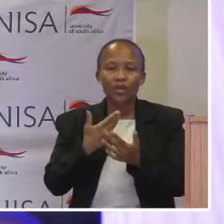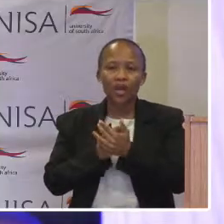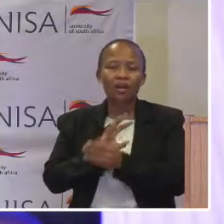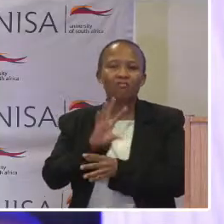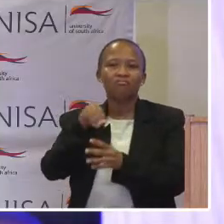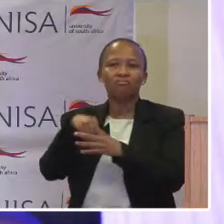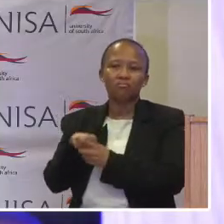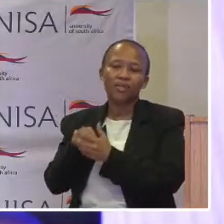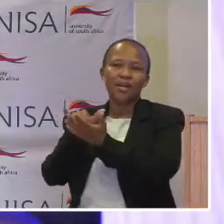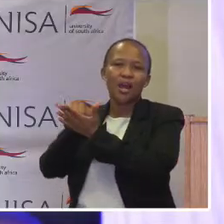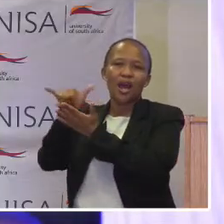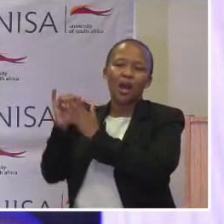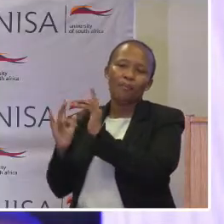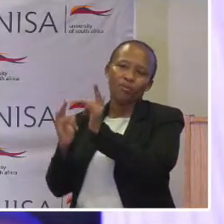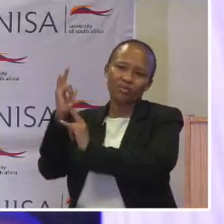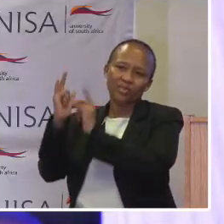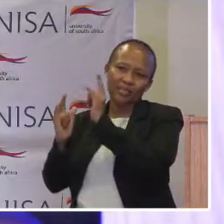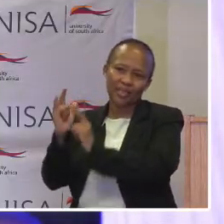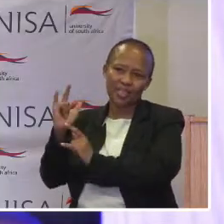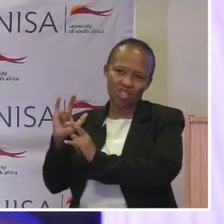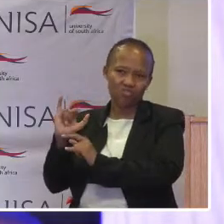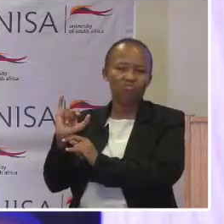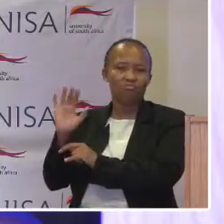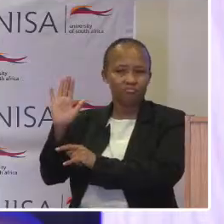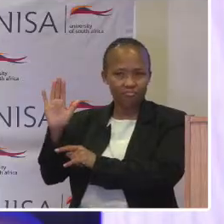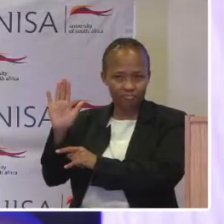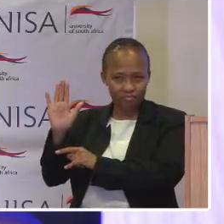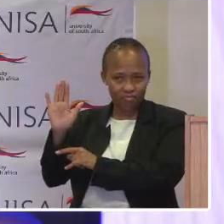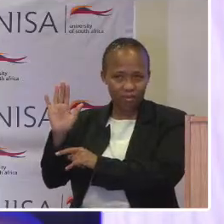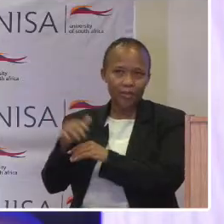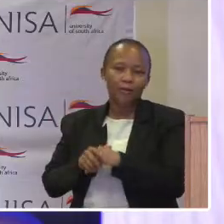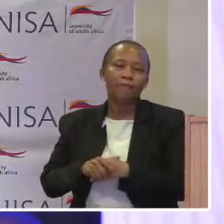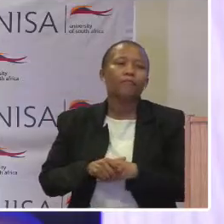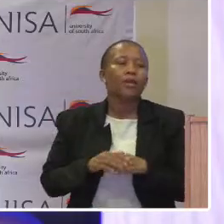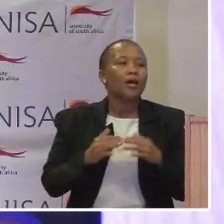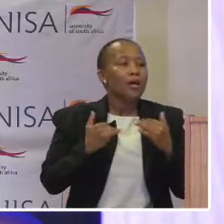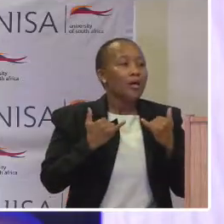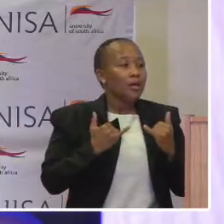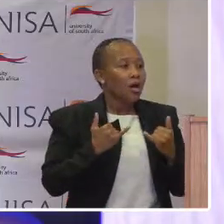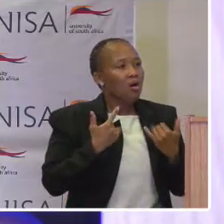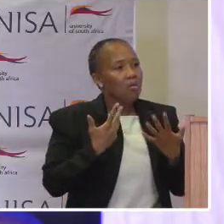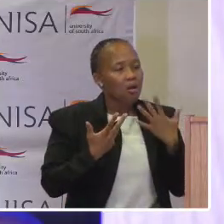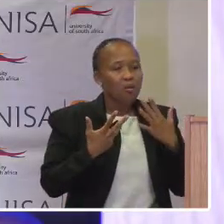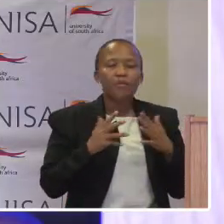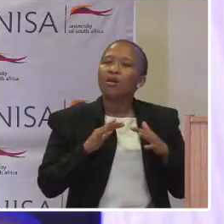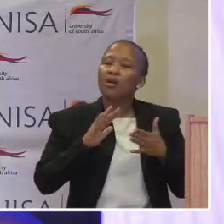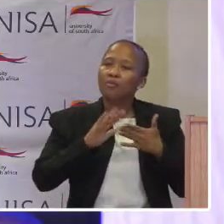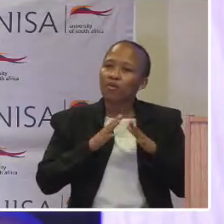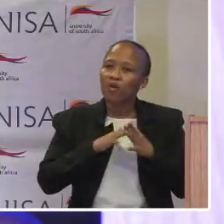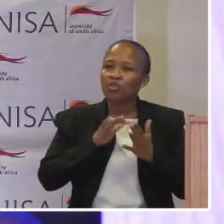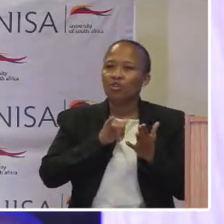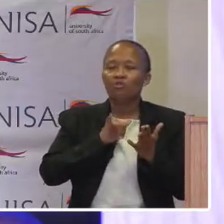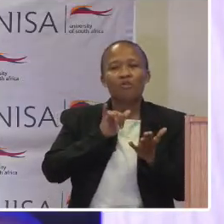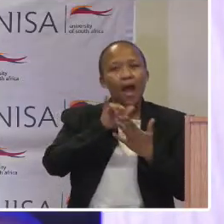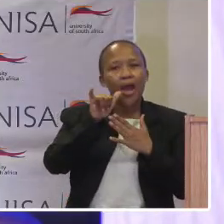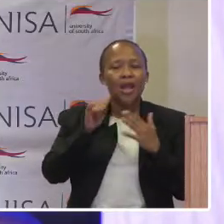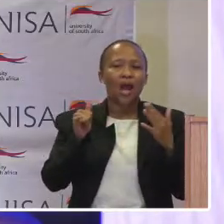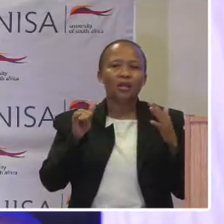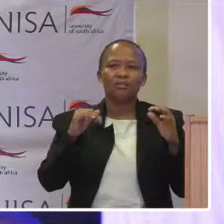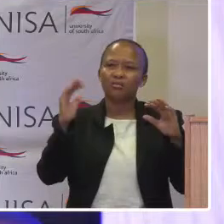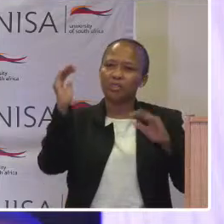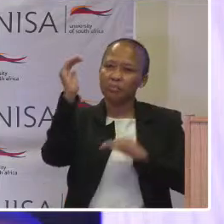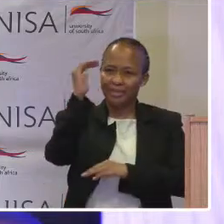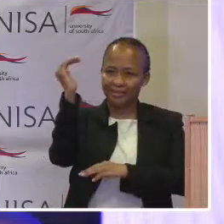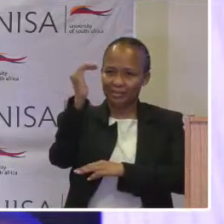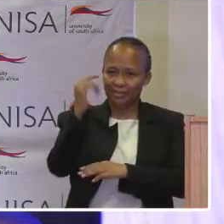Aerotropolis concept. But mainly in terms of the aerospace, I feel this